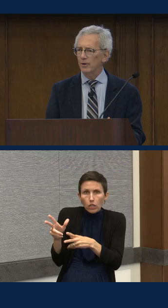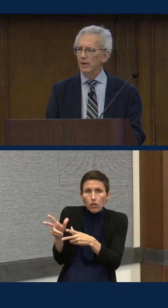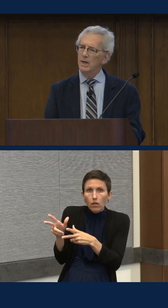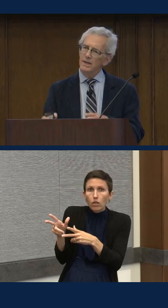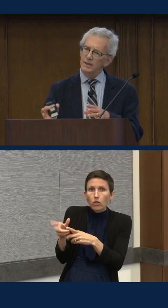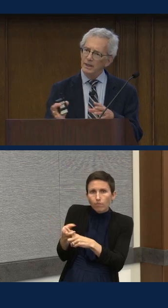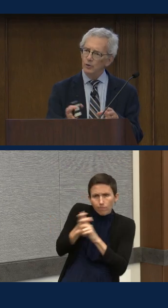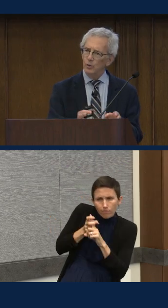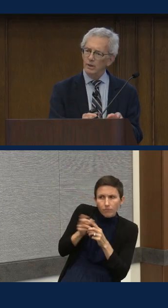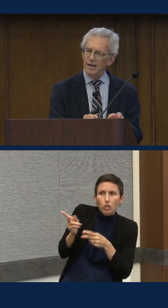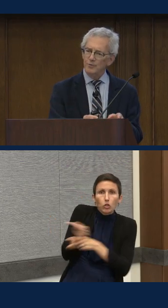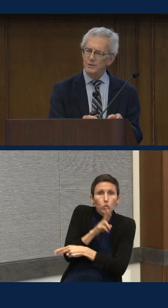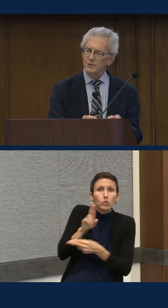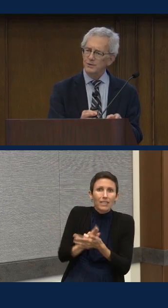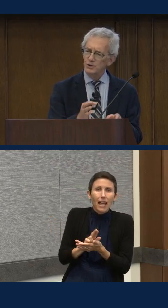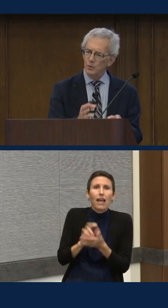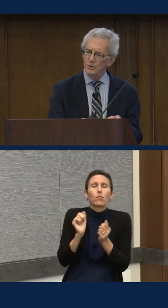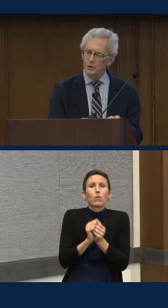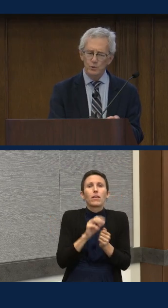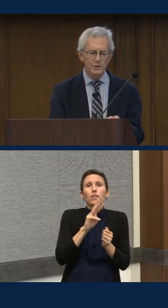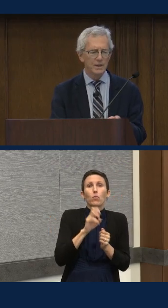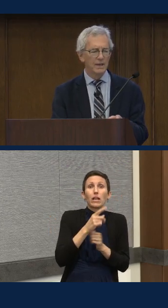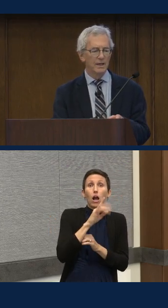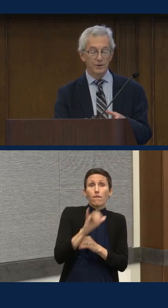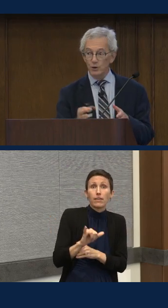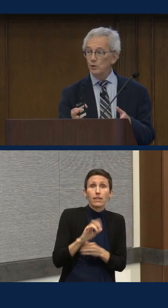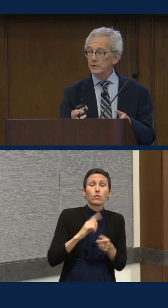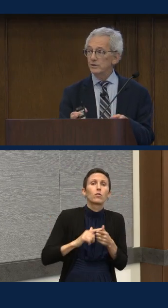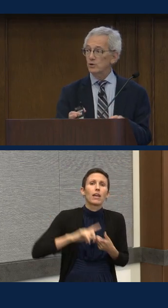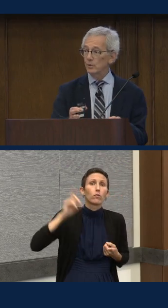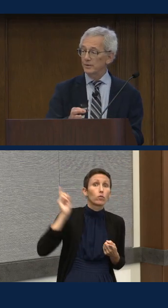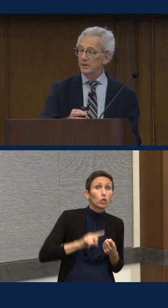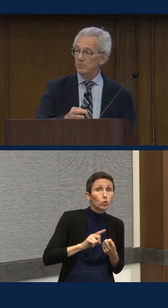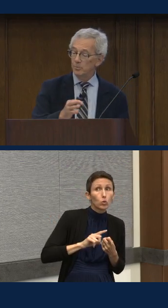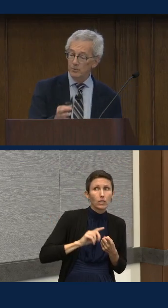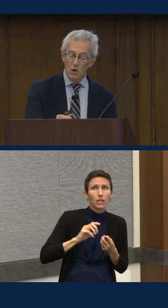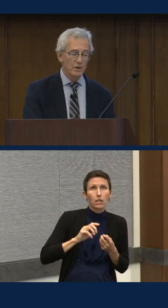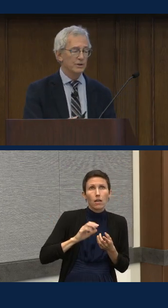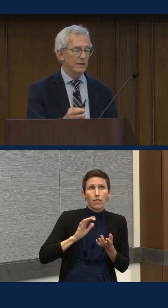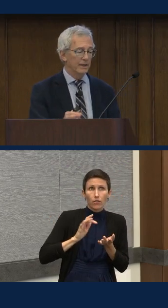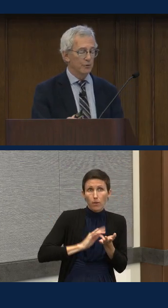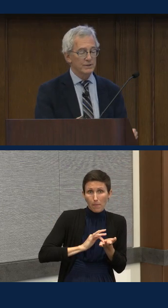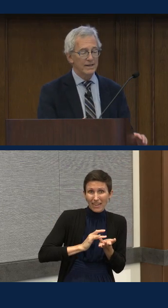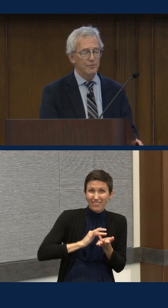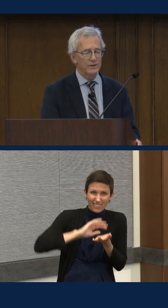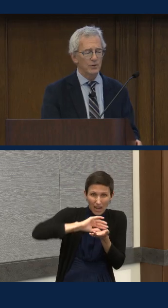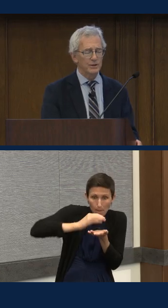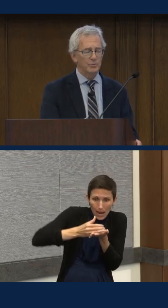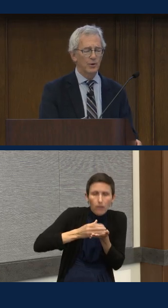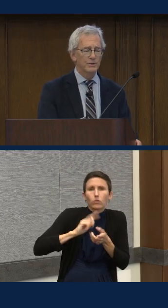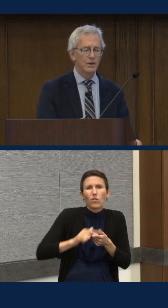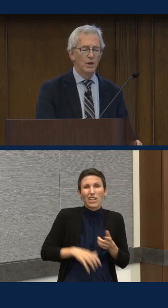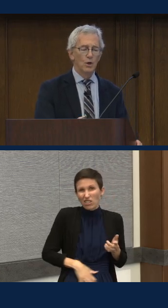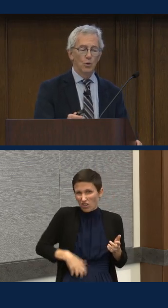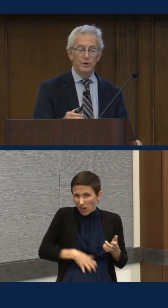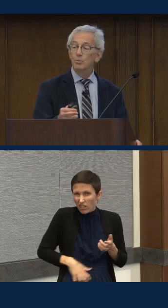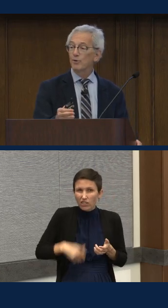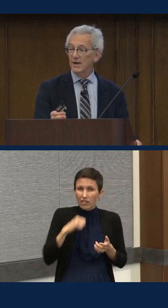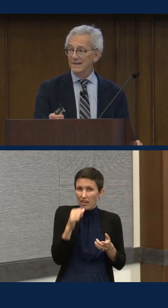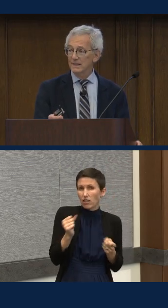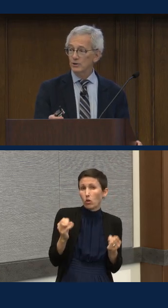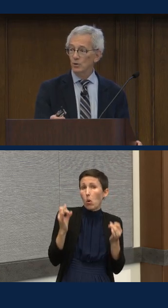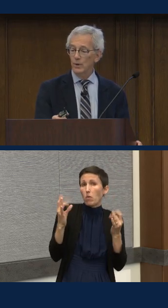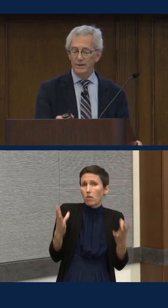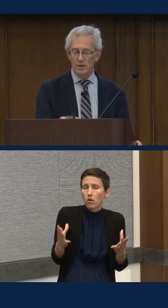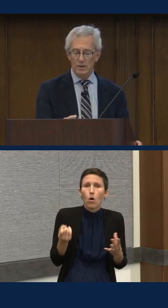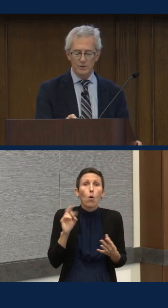drugs better, to either allow physicians to reduce the dosage so that the nausea and other side effects aren't experienced, or to